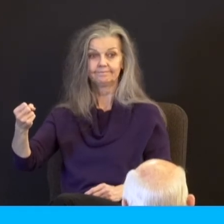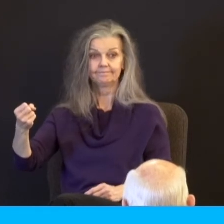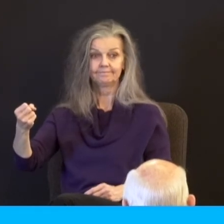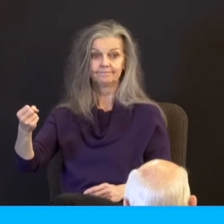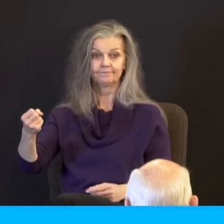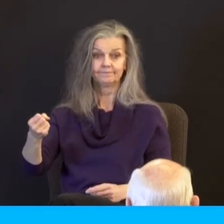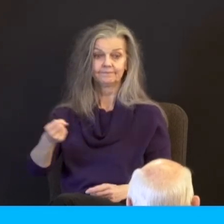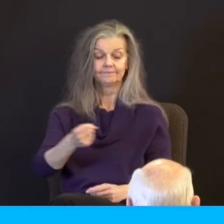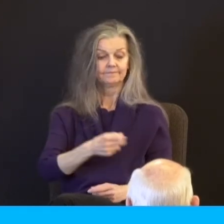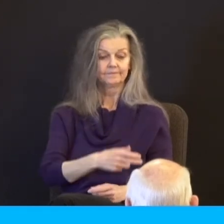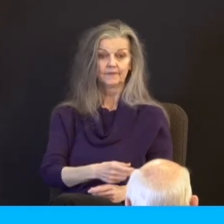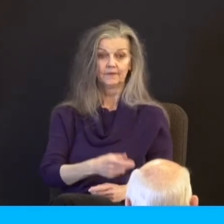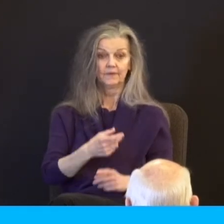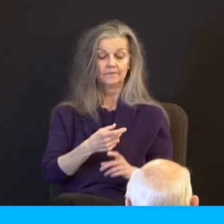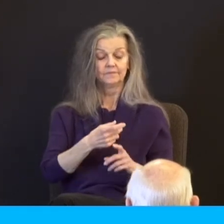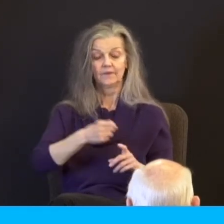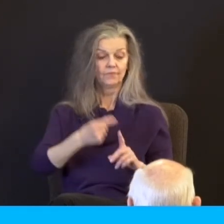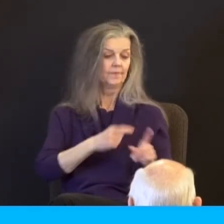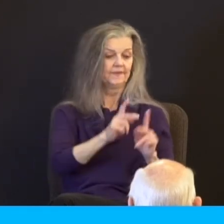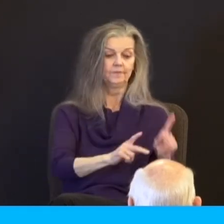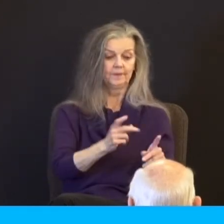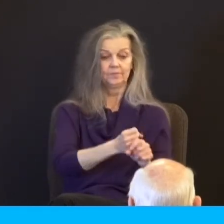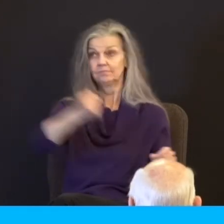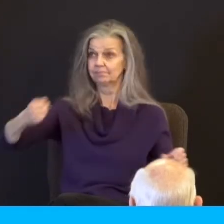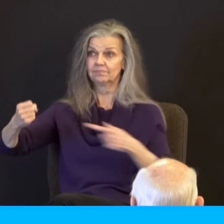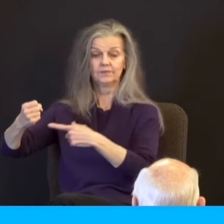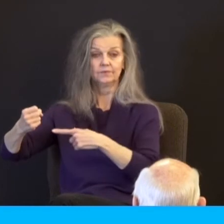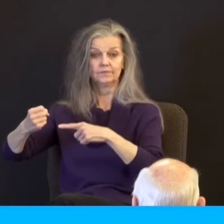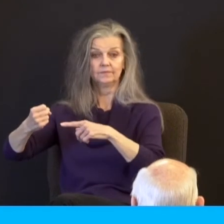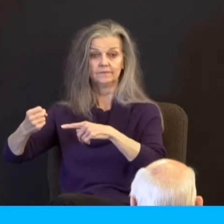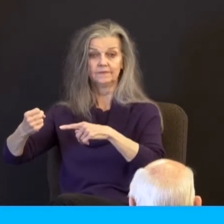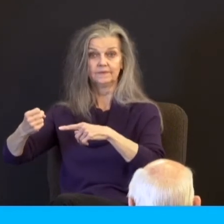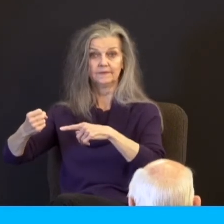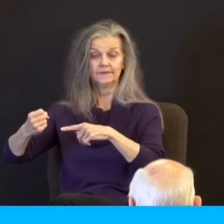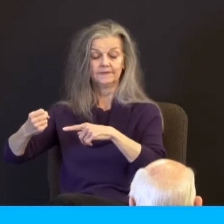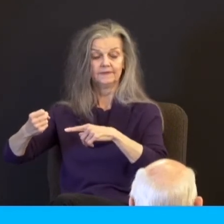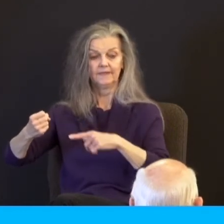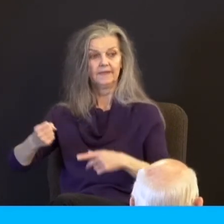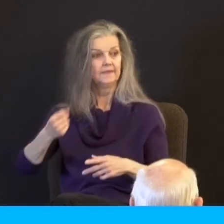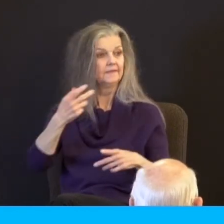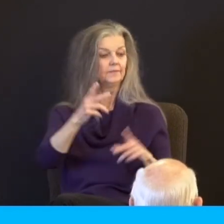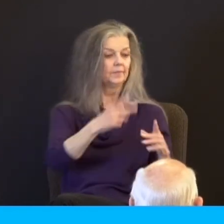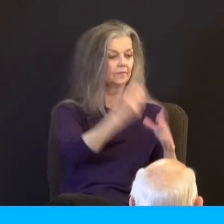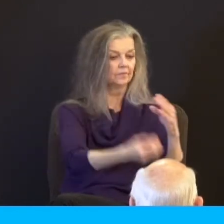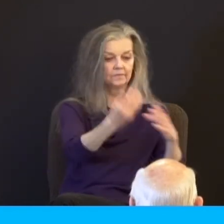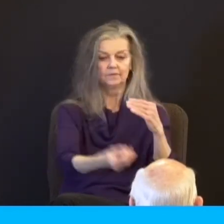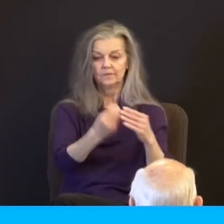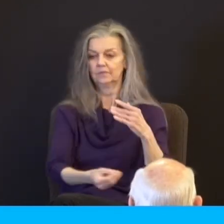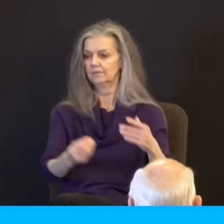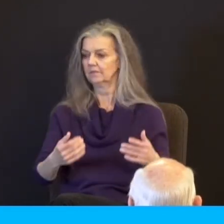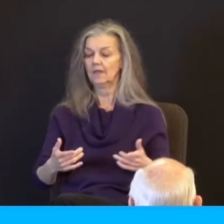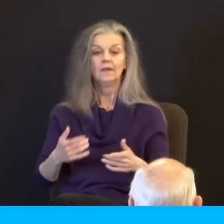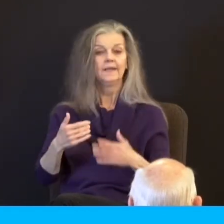don't know, I'm out of touch. But suddenly all these people are God just gets them out of your way. They're gone, they're just gone. You're like, what's going on? Well, whatever was going on with these